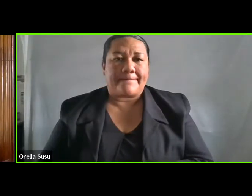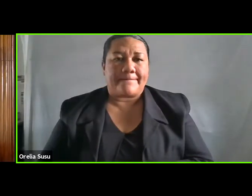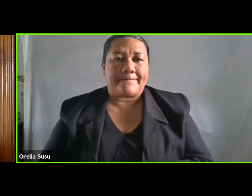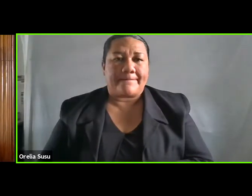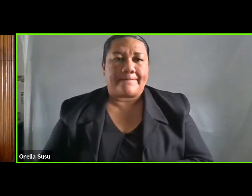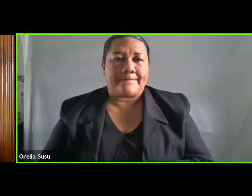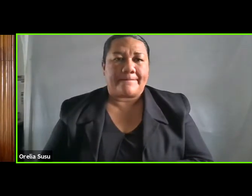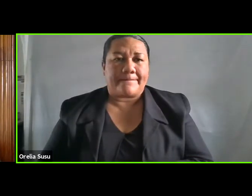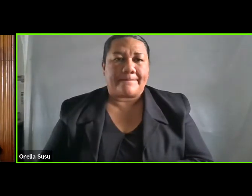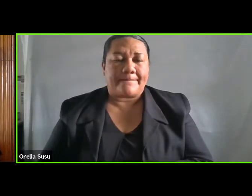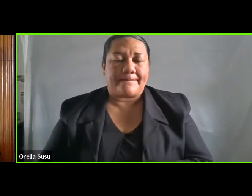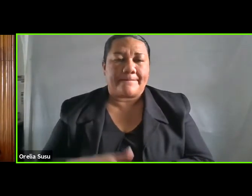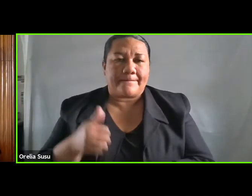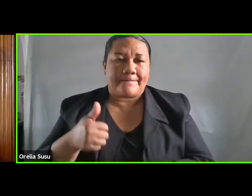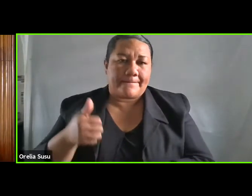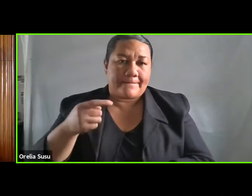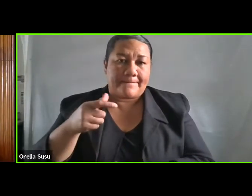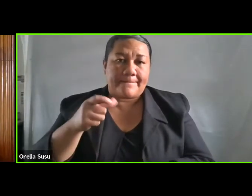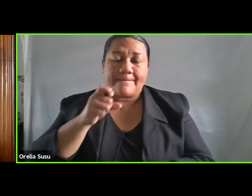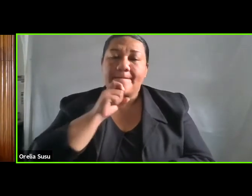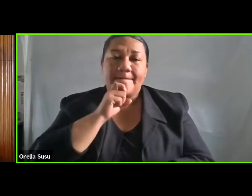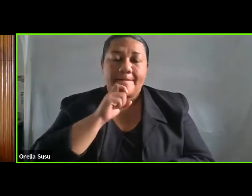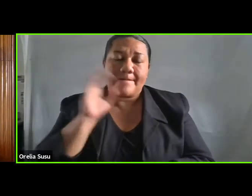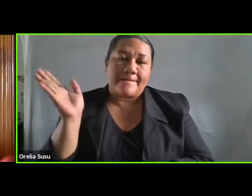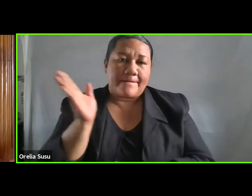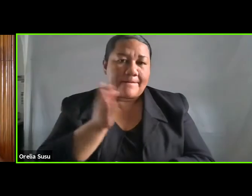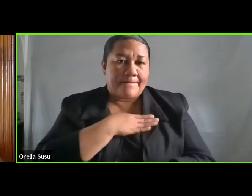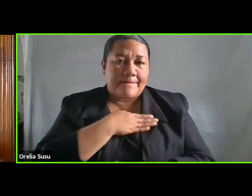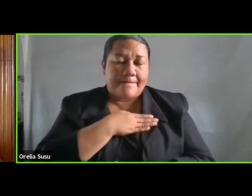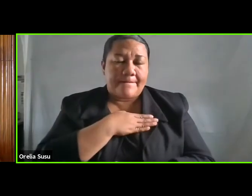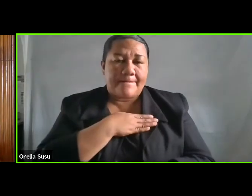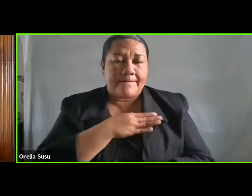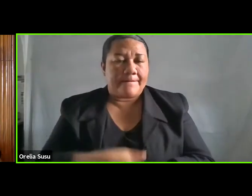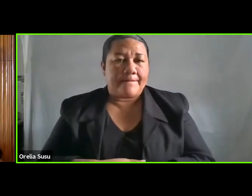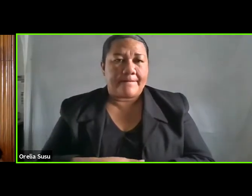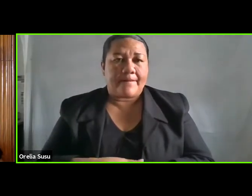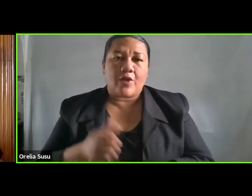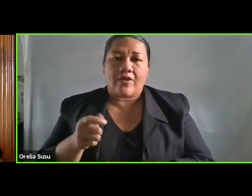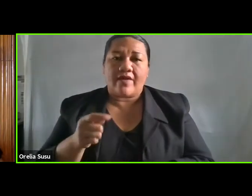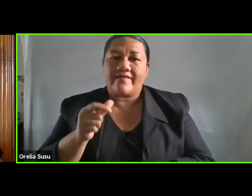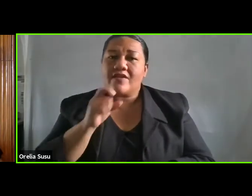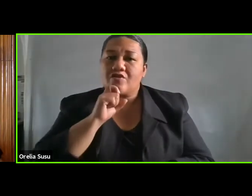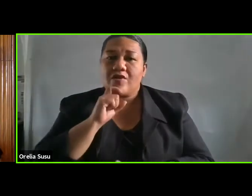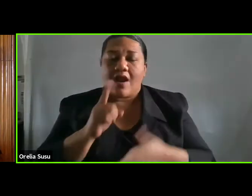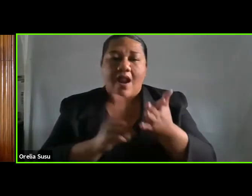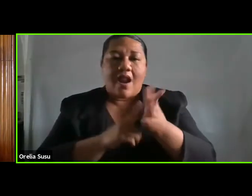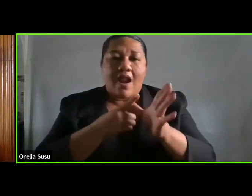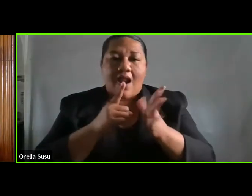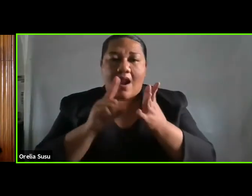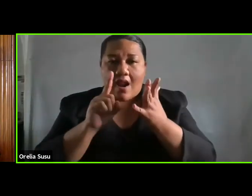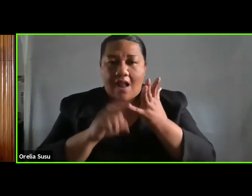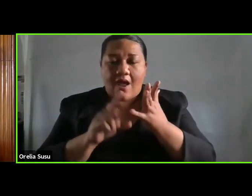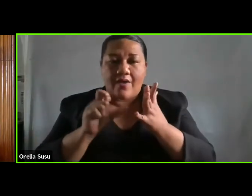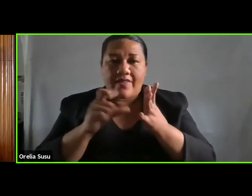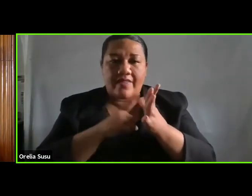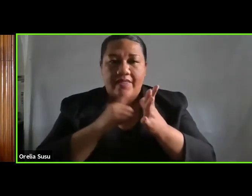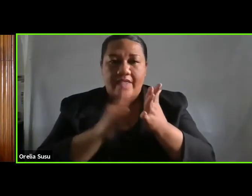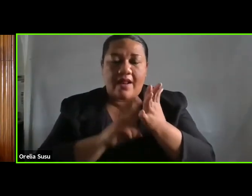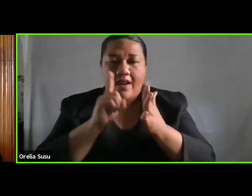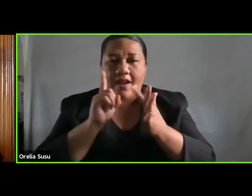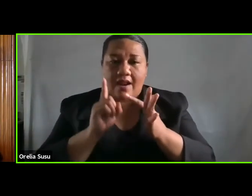Good afternoon, all. Good afternoon from Laudala Beach in Suva, Fiji. From